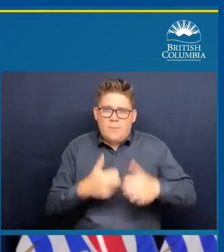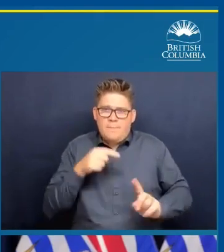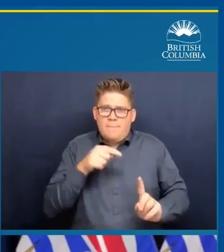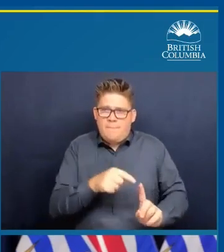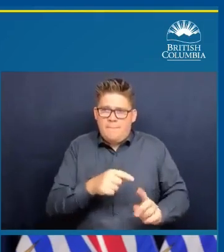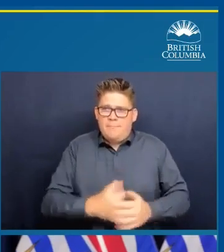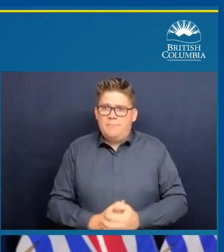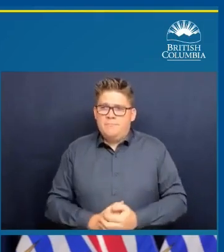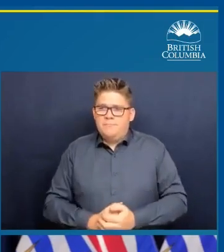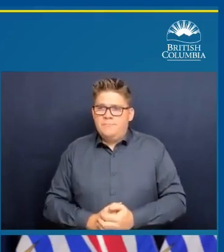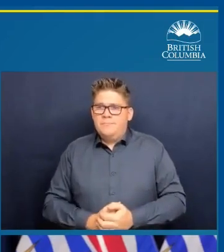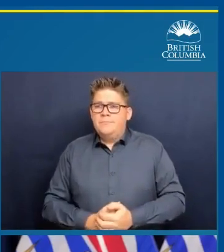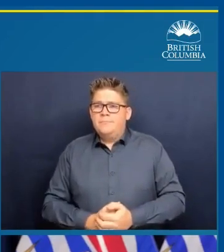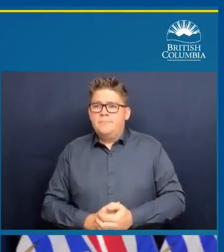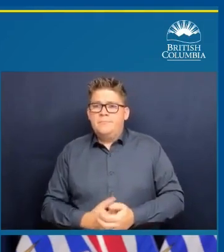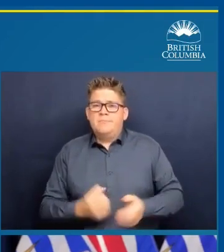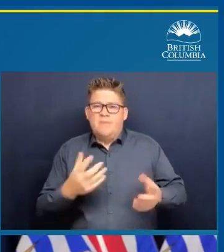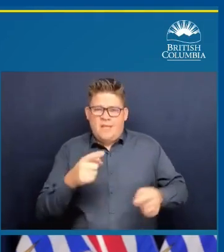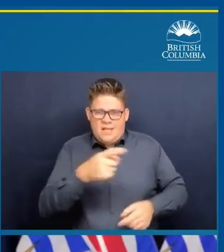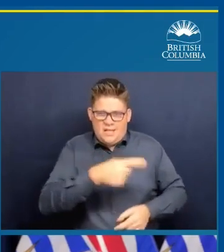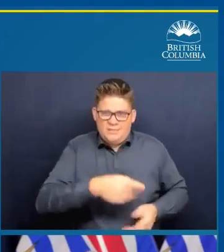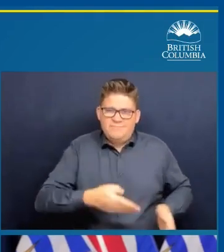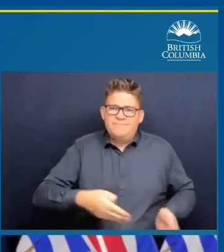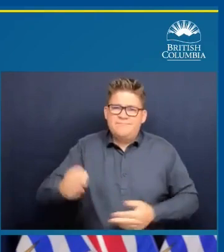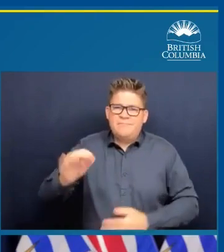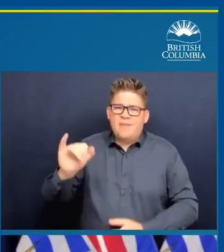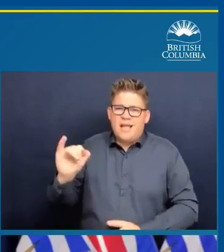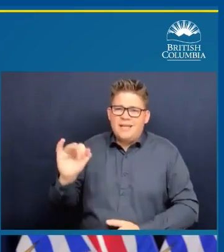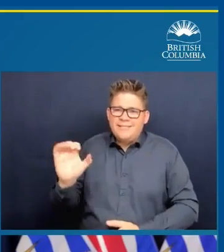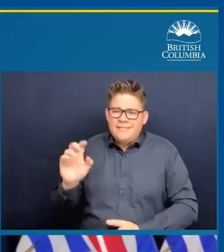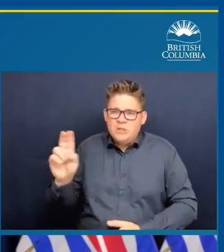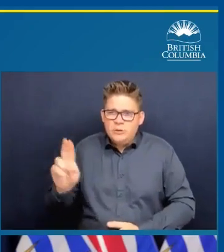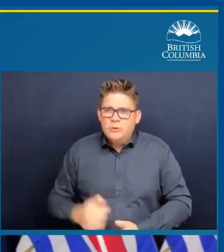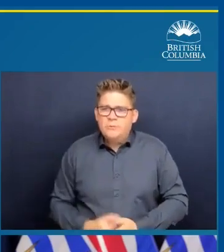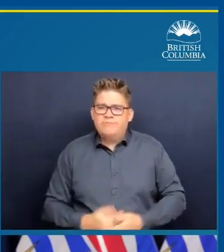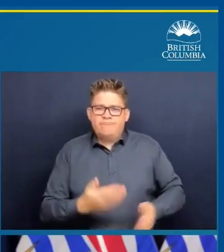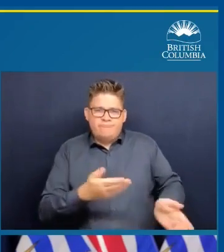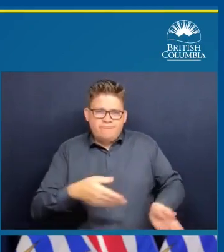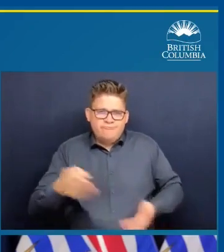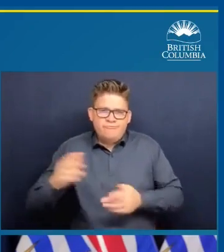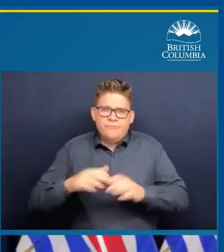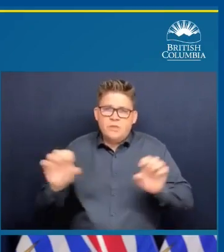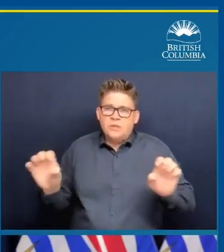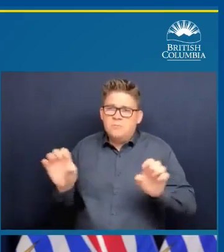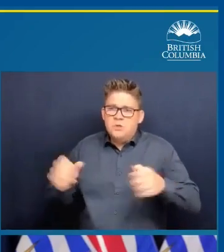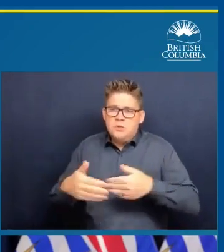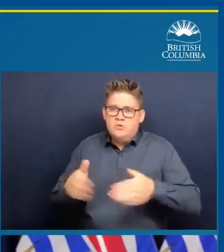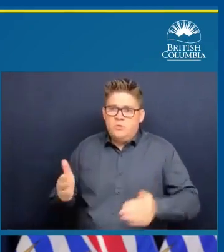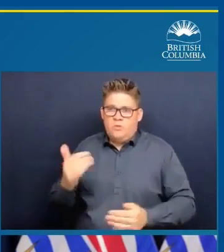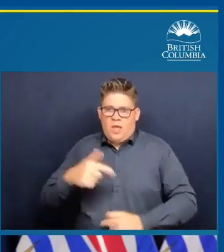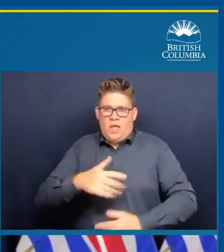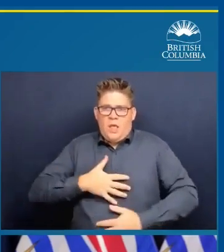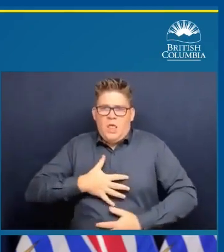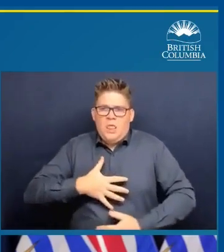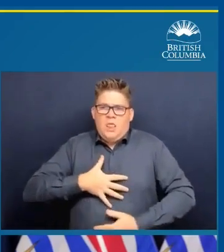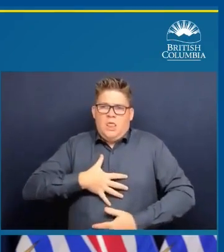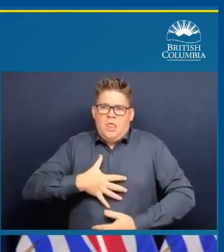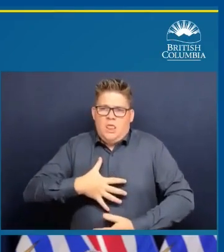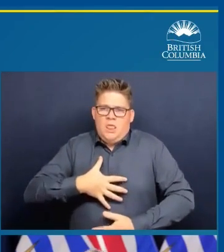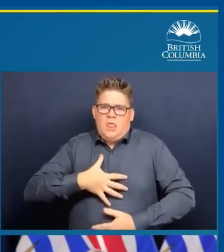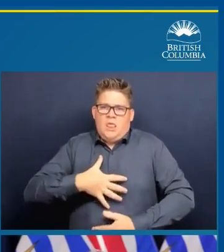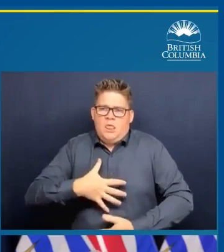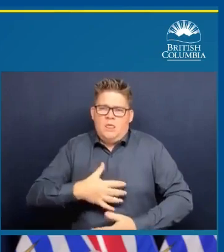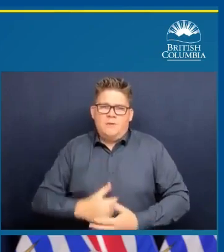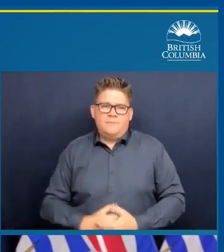ICU care and younger people going to emergency departments and seeking treatment across the province. One of the